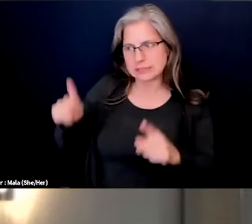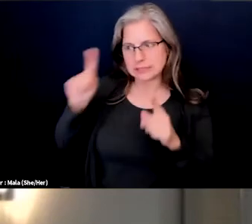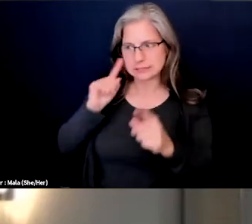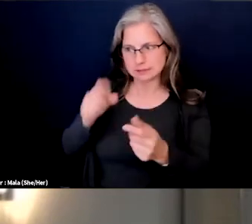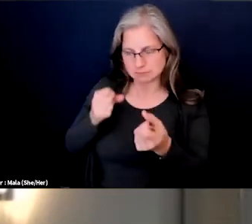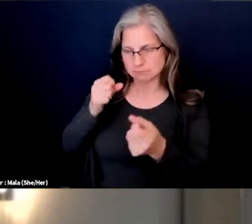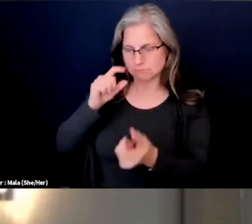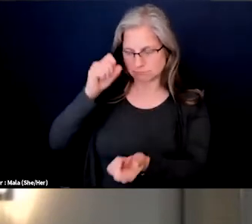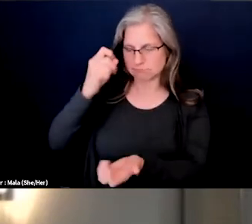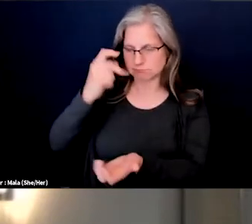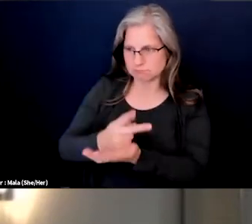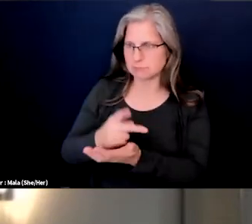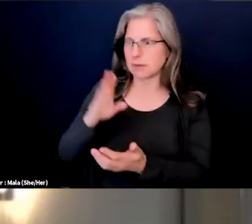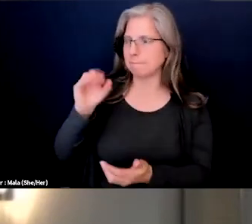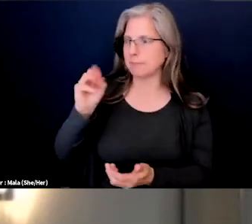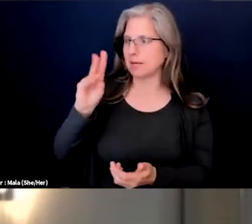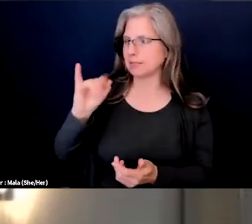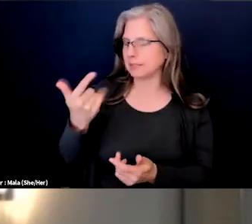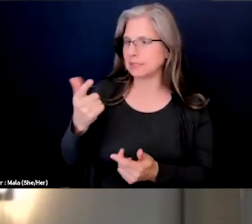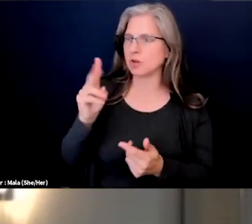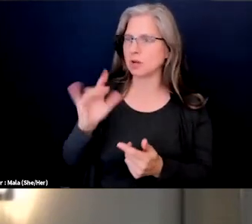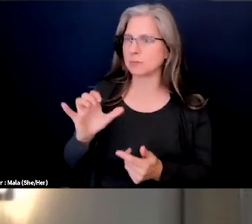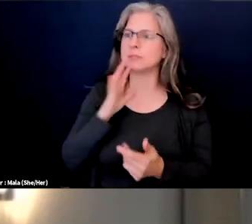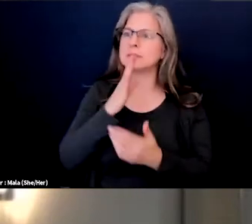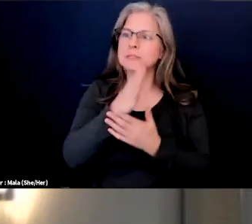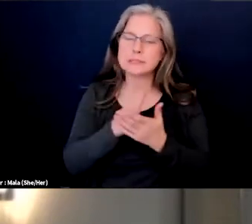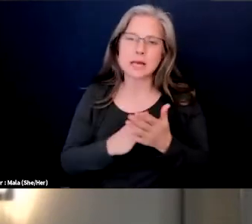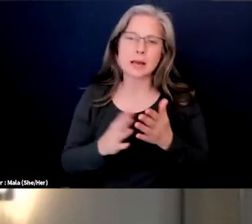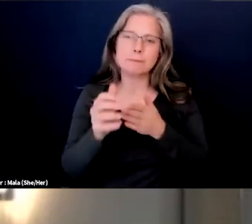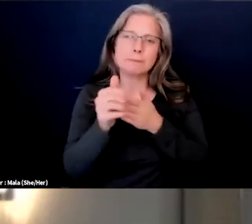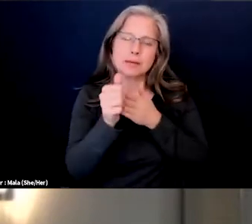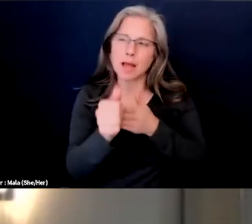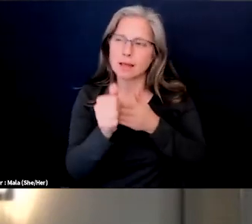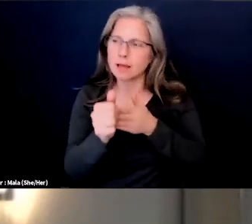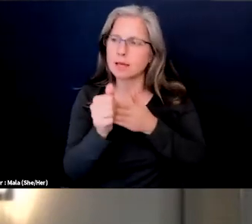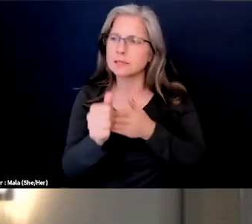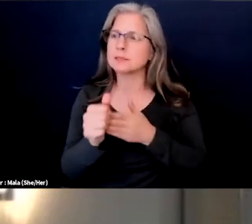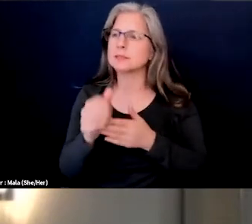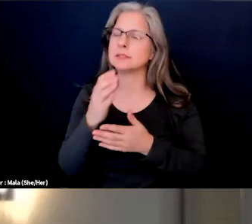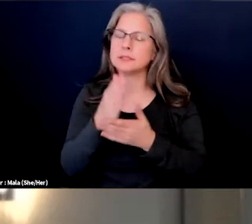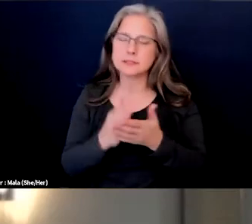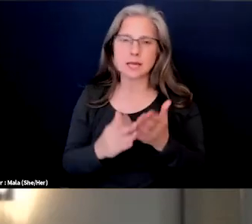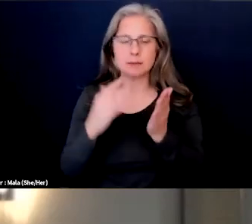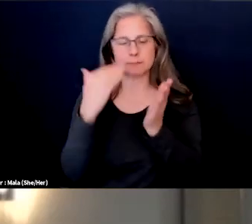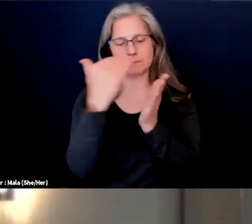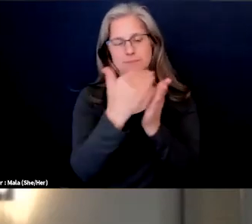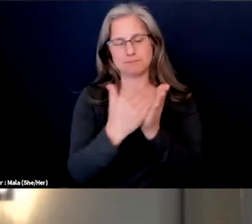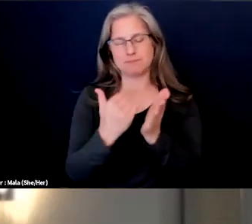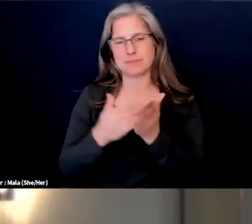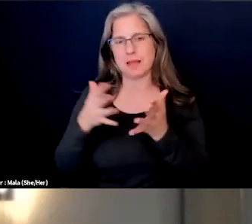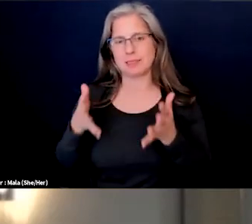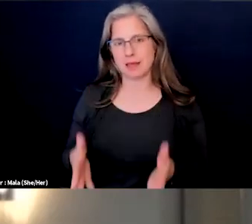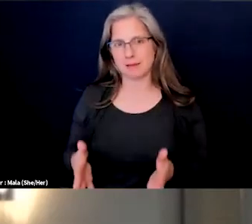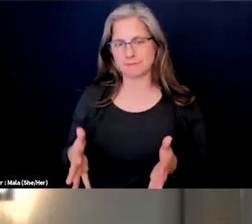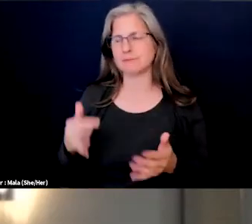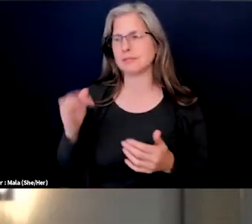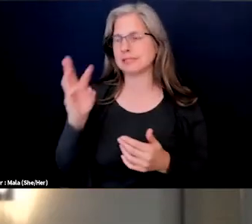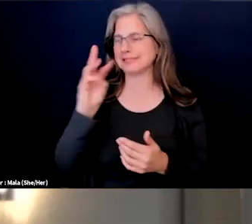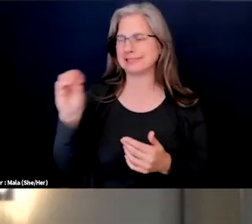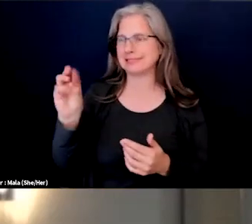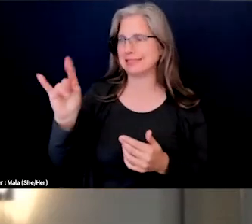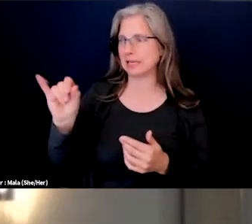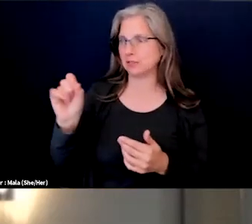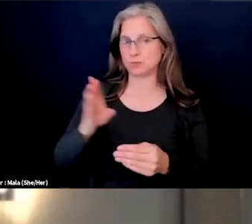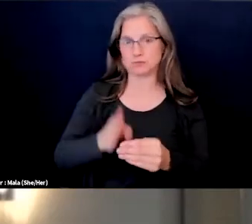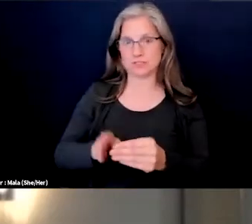document. There were some guidelines about there's a few punch list items that remain. They have 60 days to complete